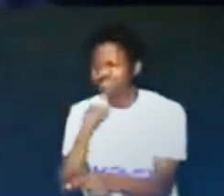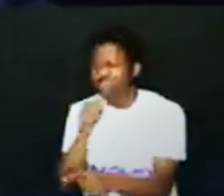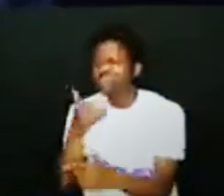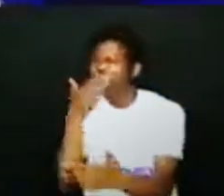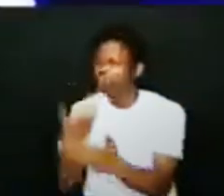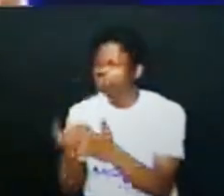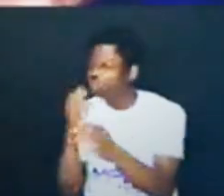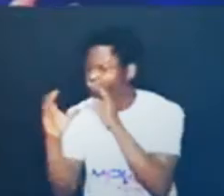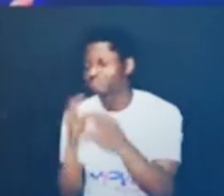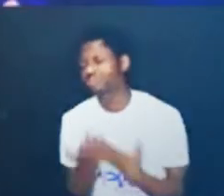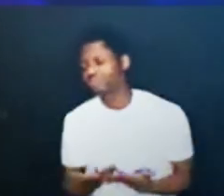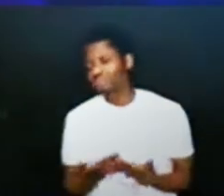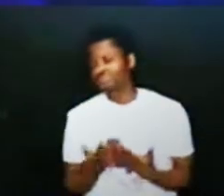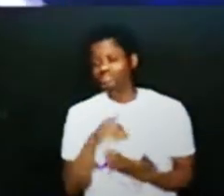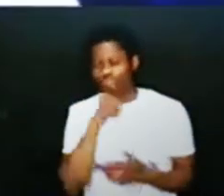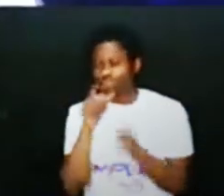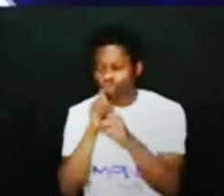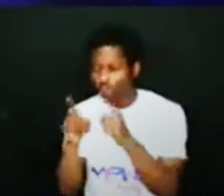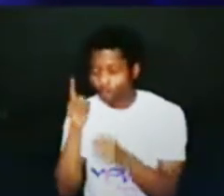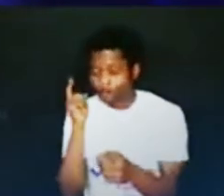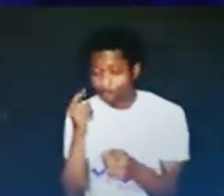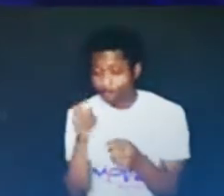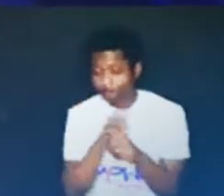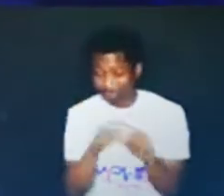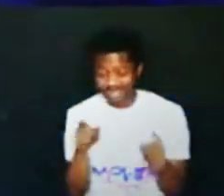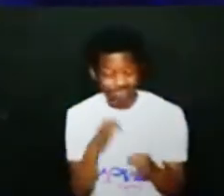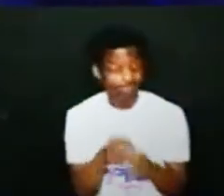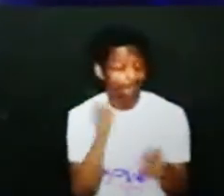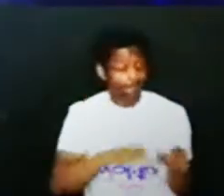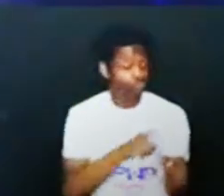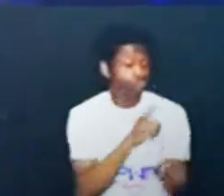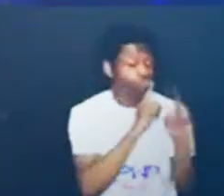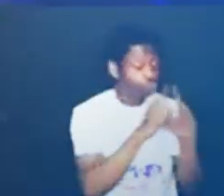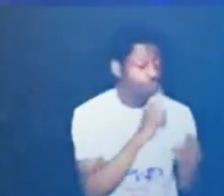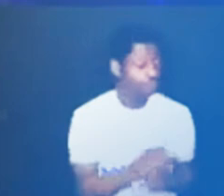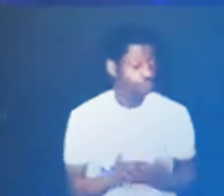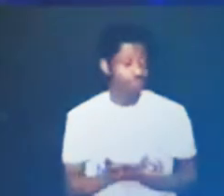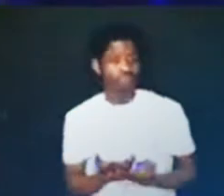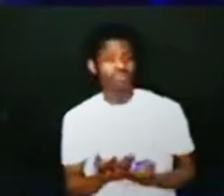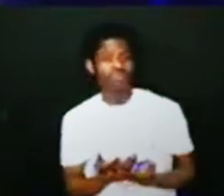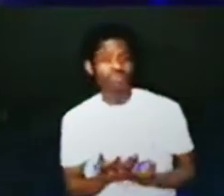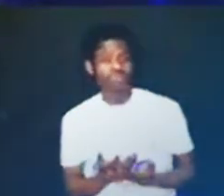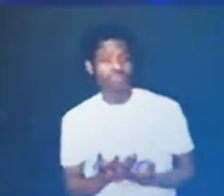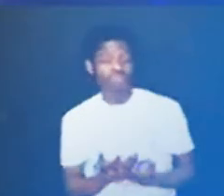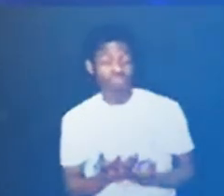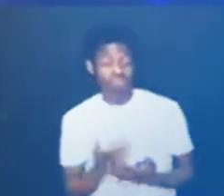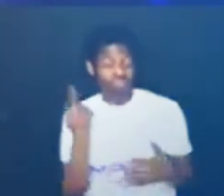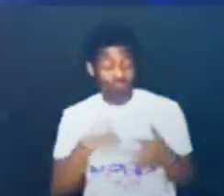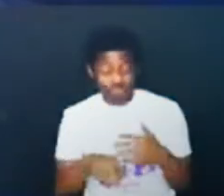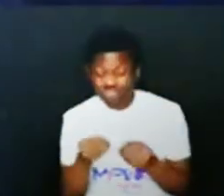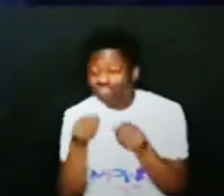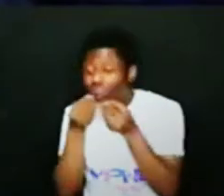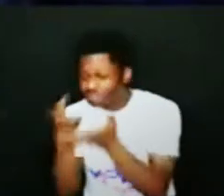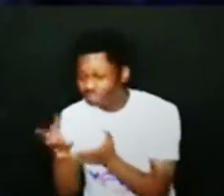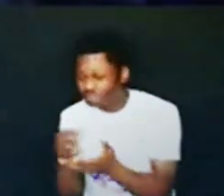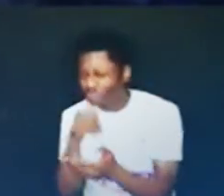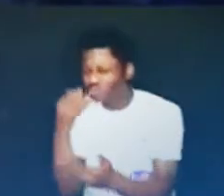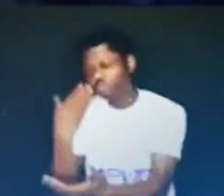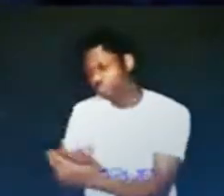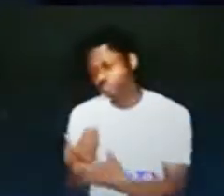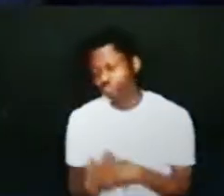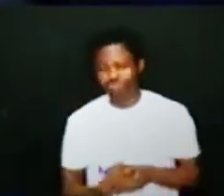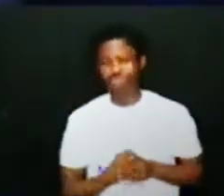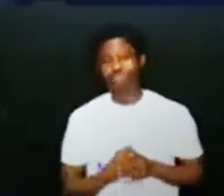They won't talk. But if they have to talk, what you hear will not be palatable at all. I want you